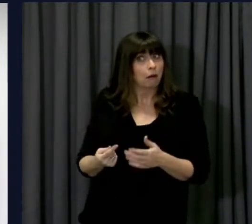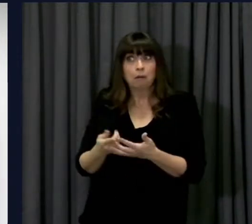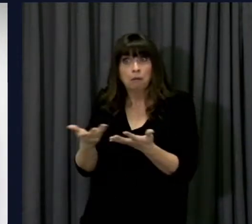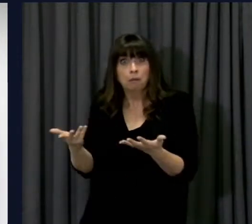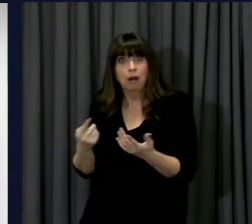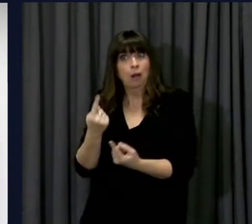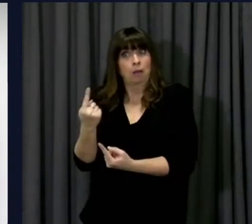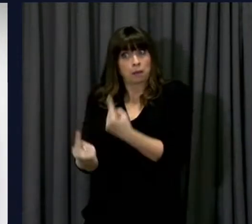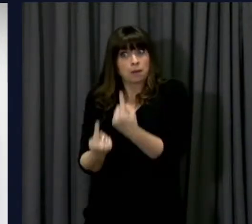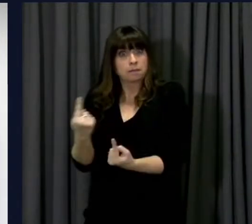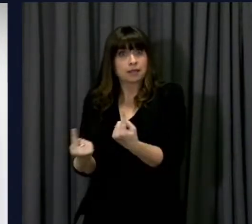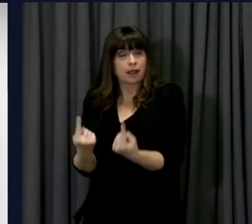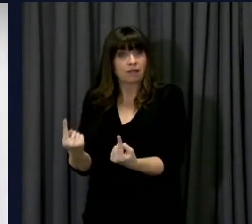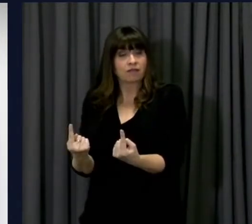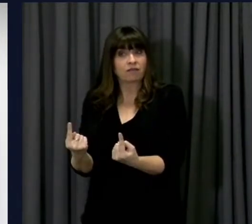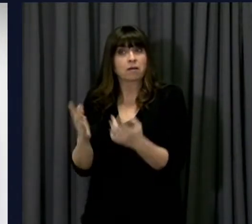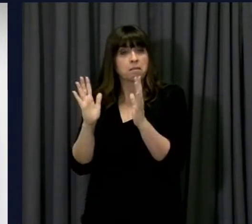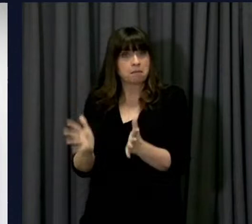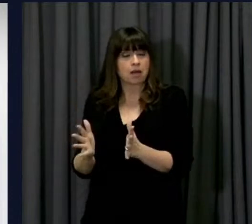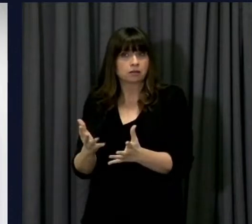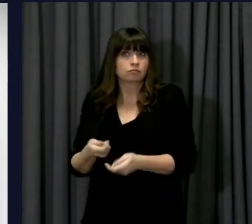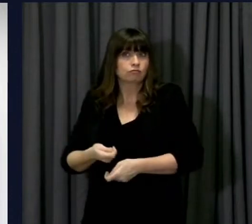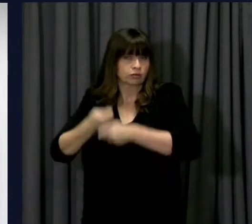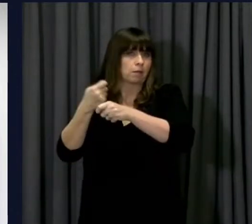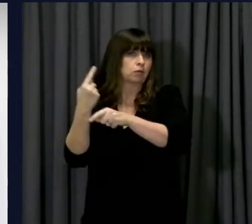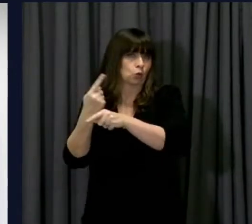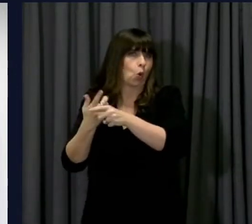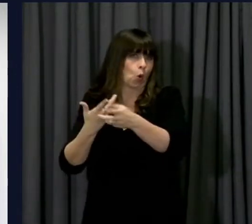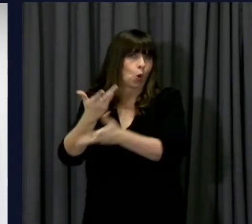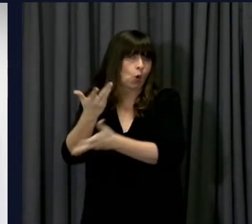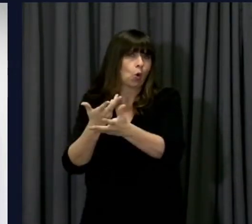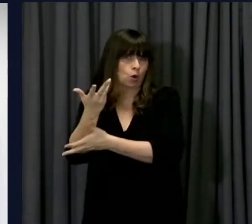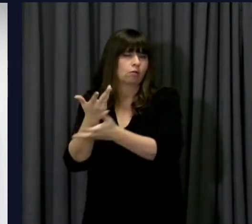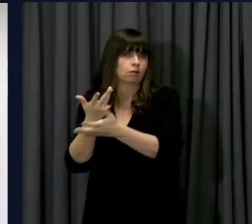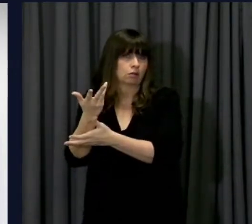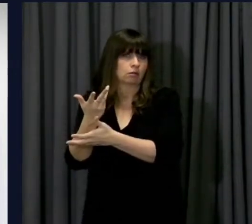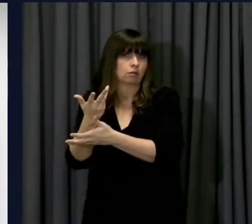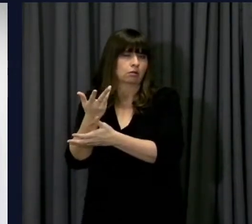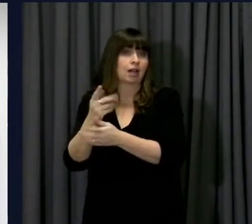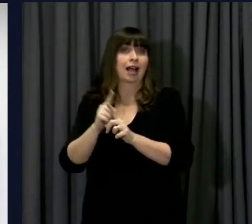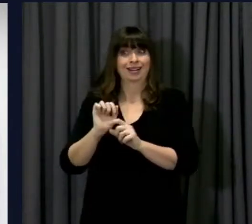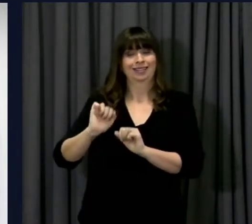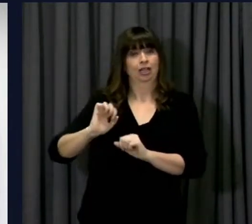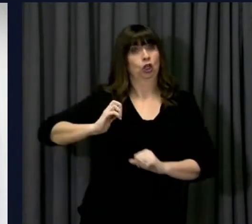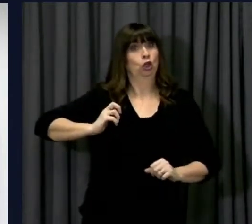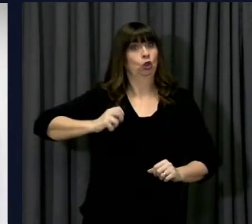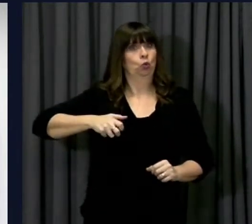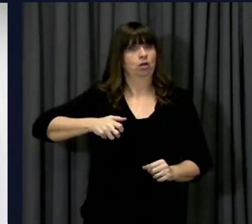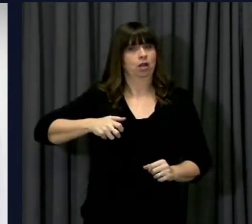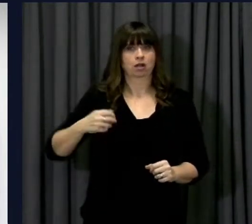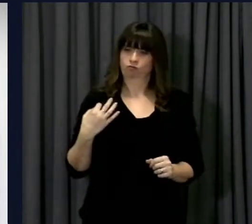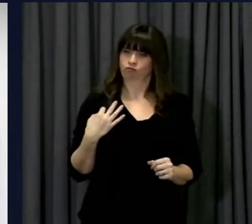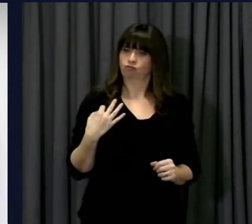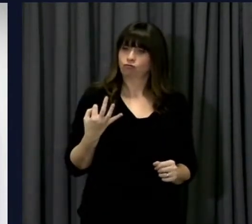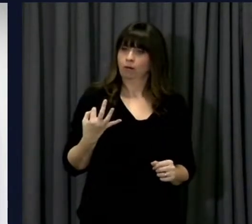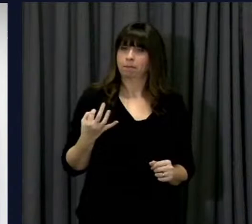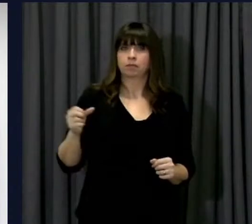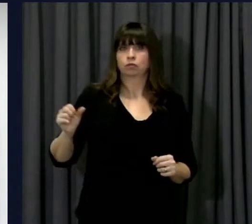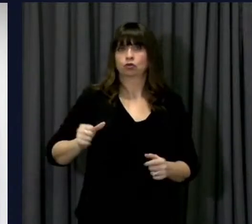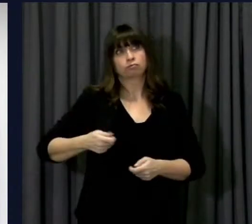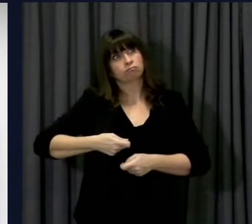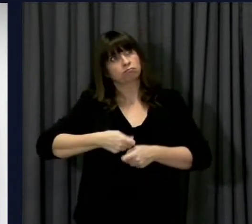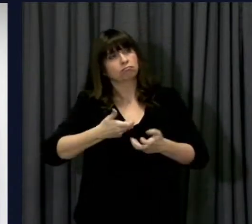those individuals should have conversations about, but actually the regular conversations that trade unions and staff side representatives have with